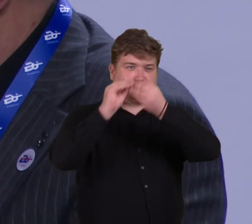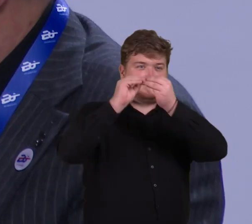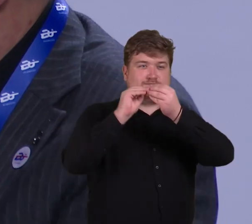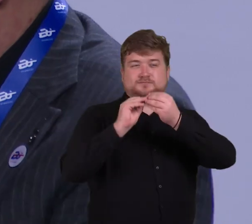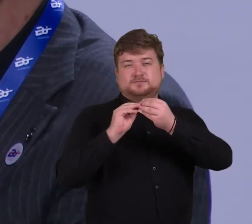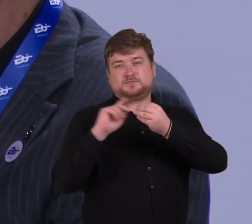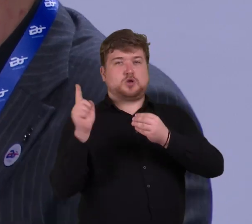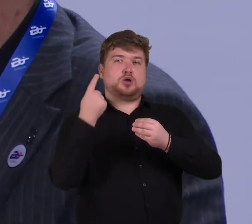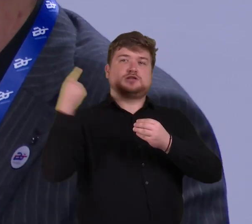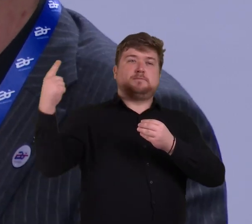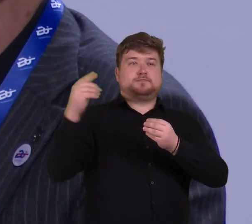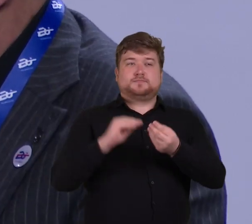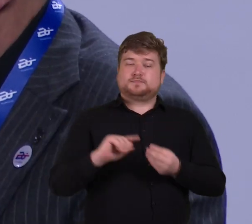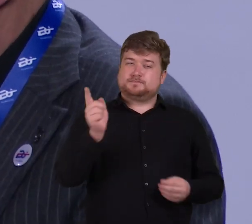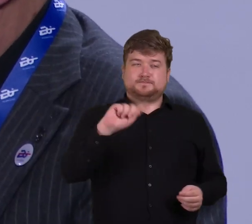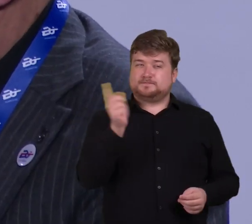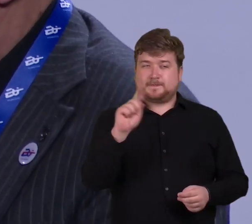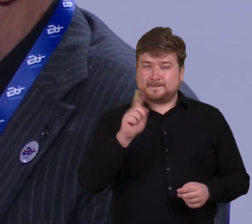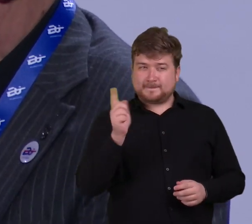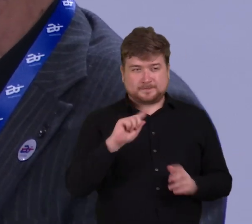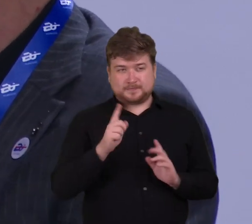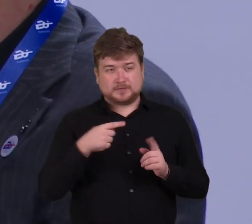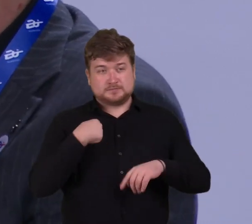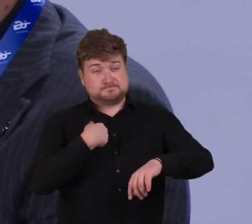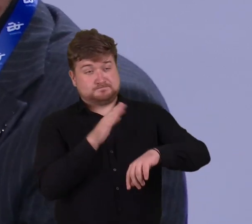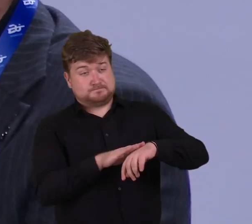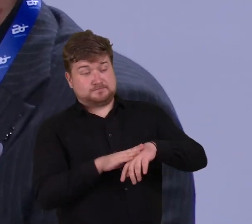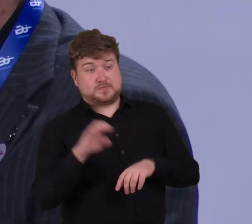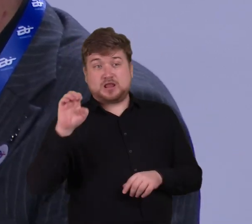high above, so maybe they should trust us. If